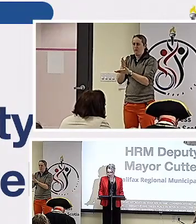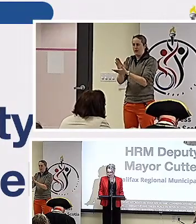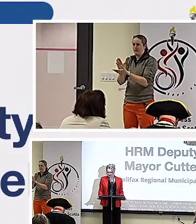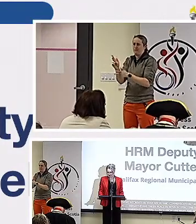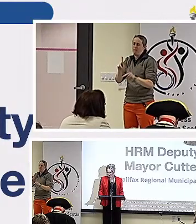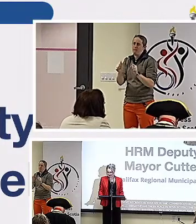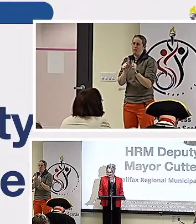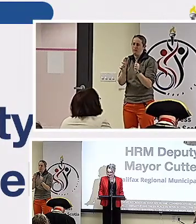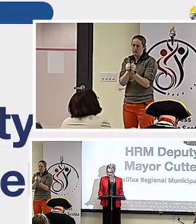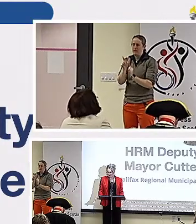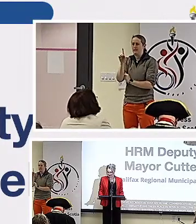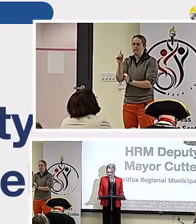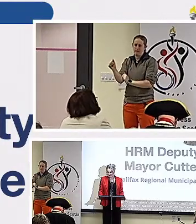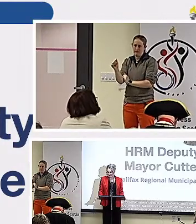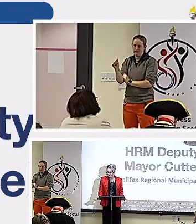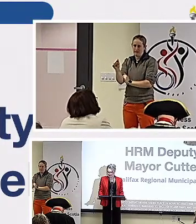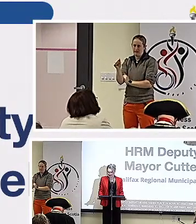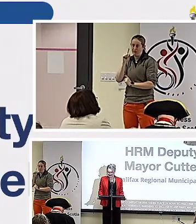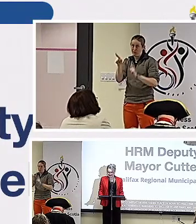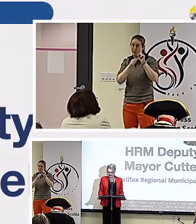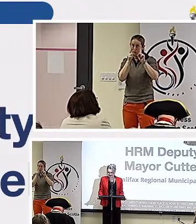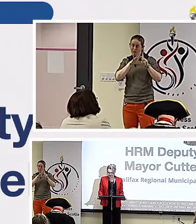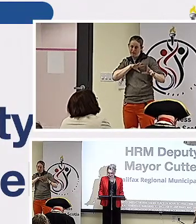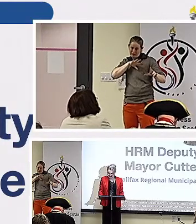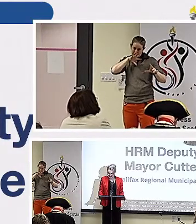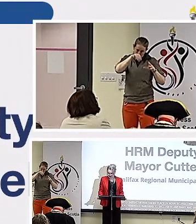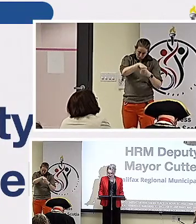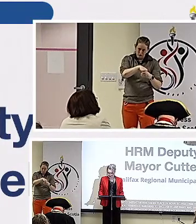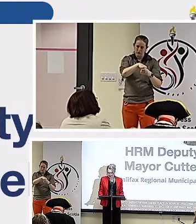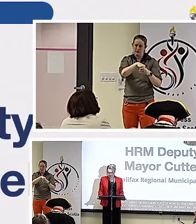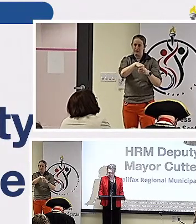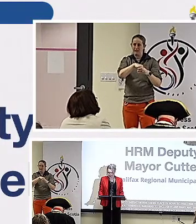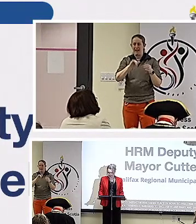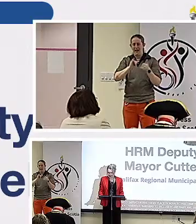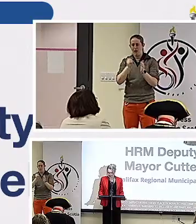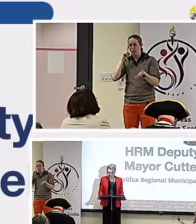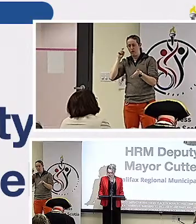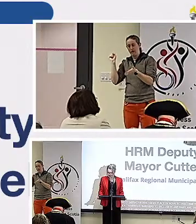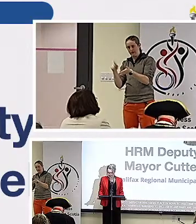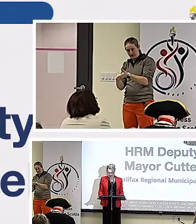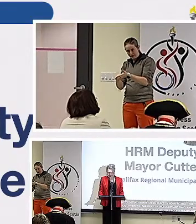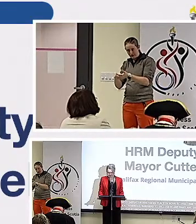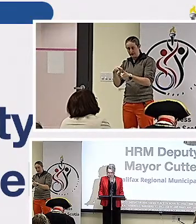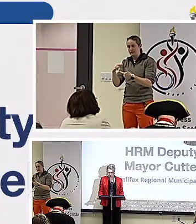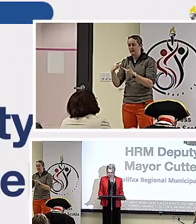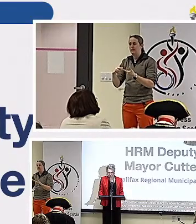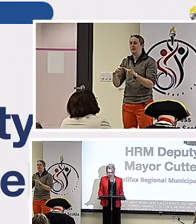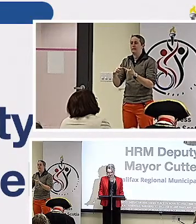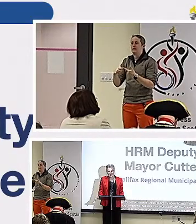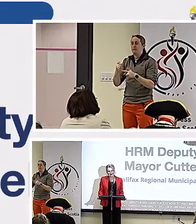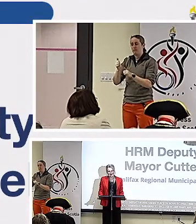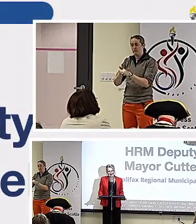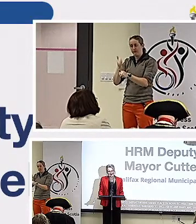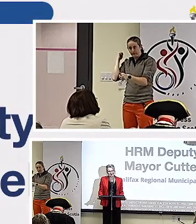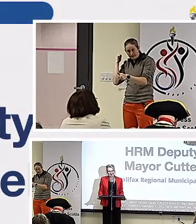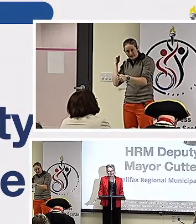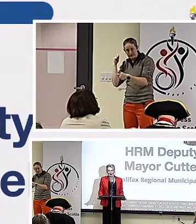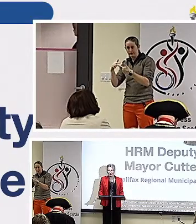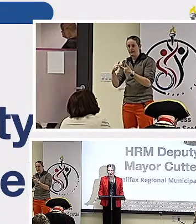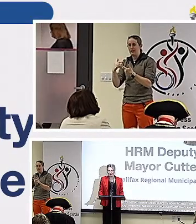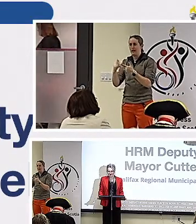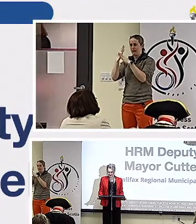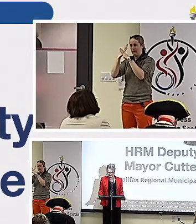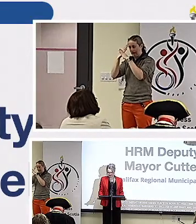full inclusion and accessibility by the identification, prevention, and removal of